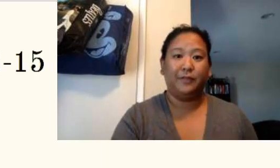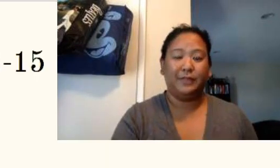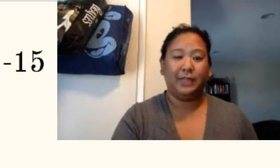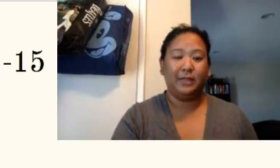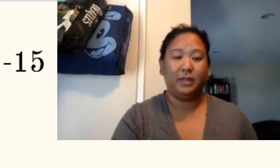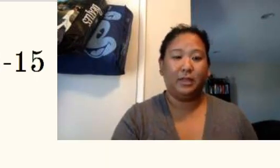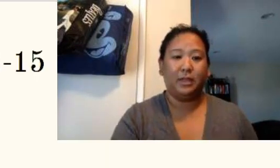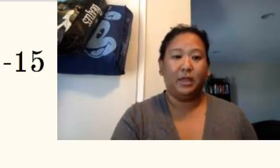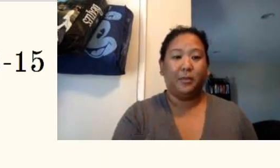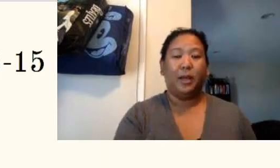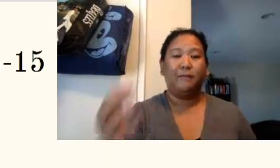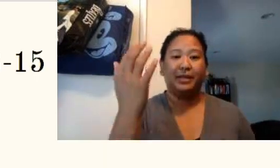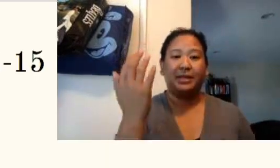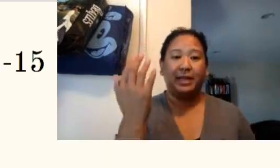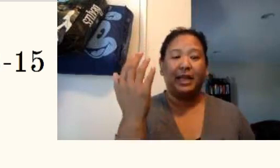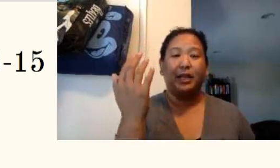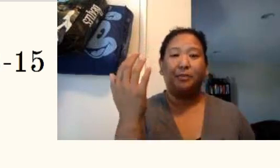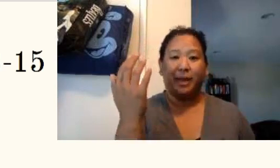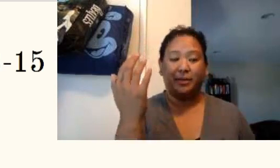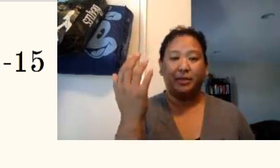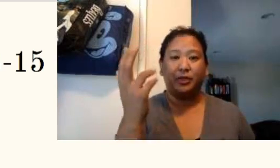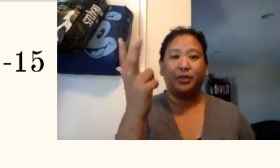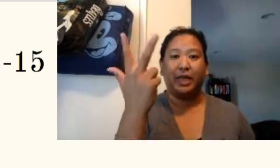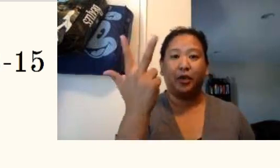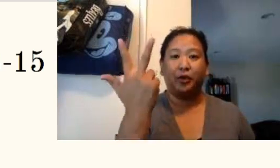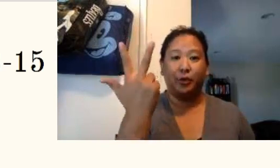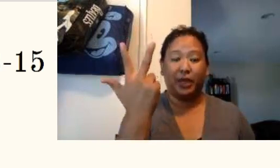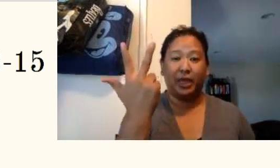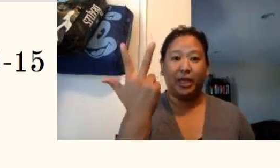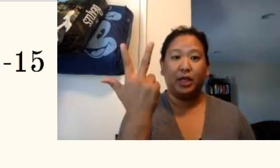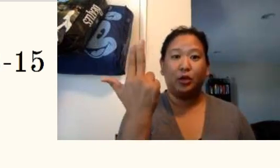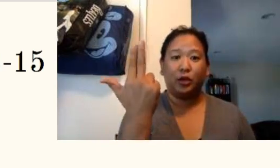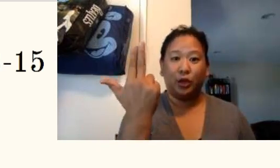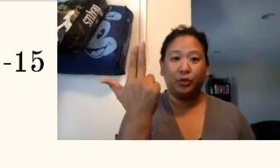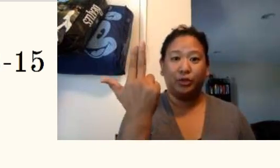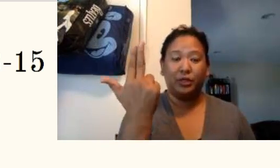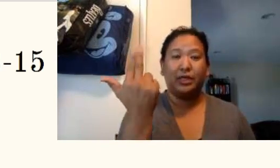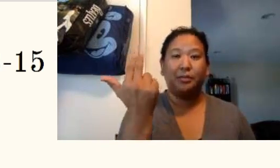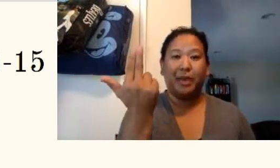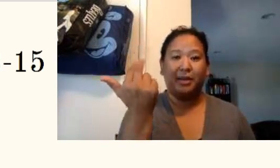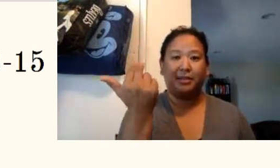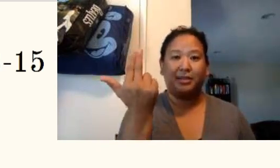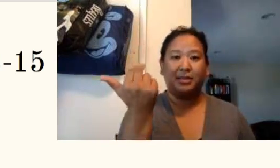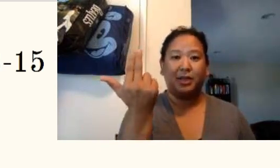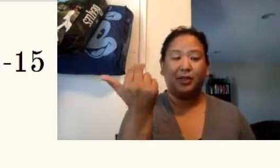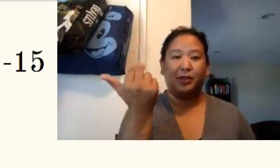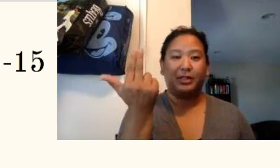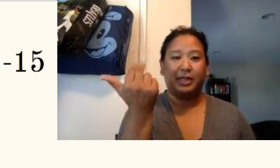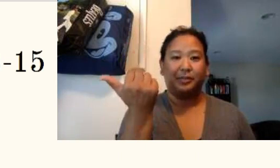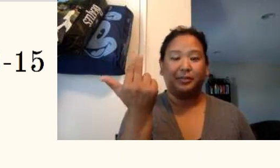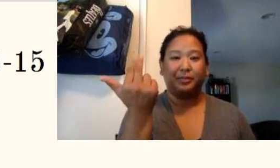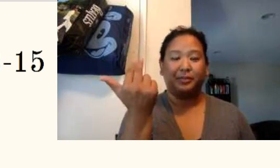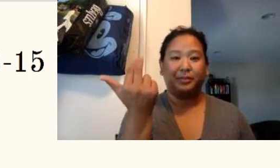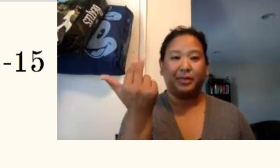13 through 15. Palm faces in and you bend. So you take your 3, you close, you bend.